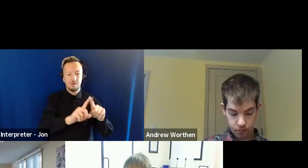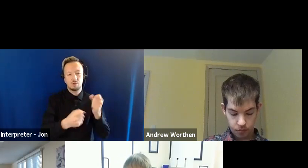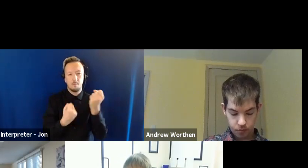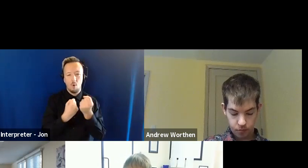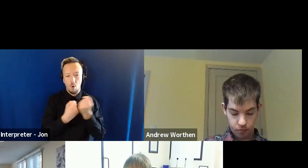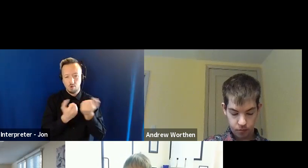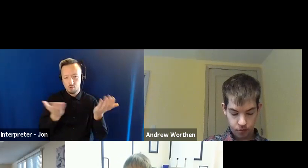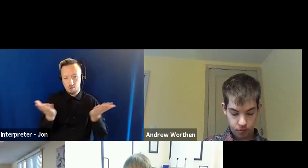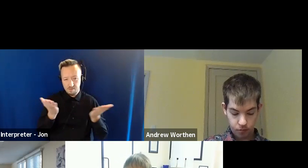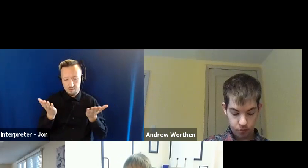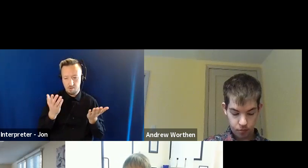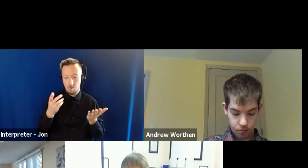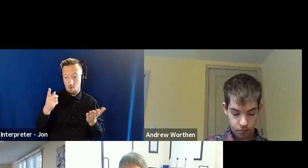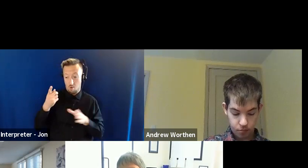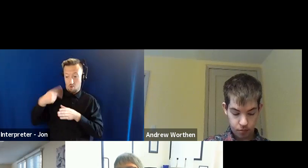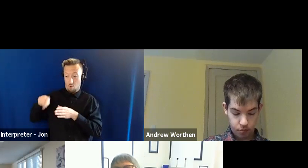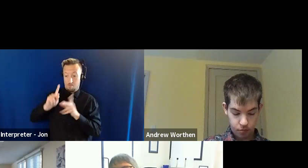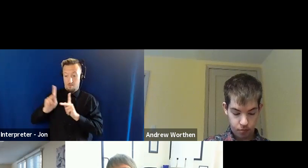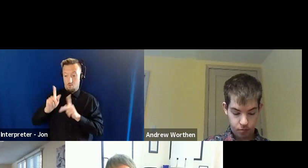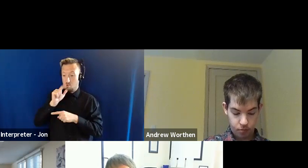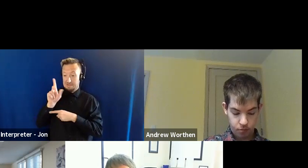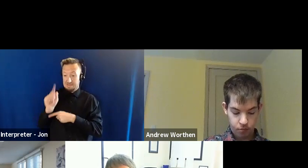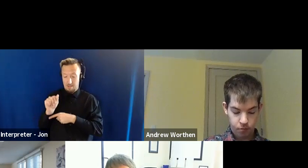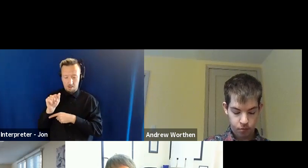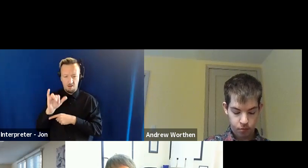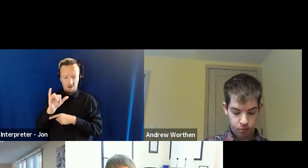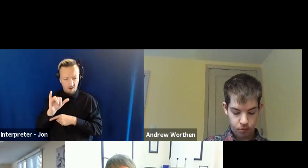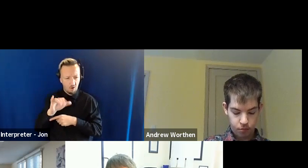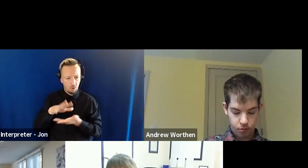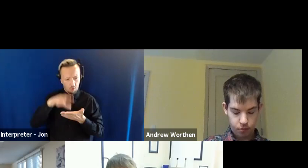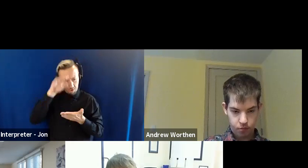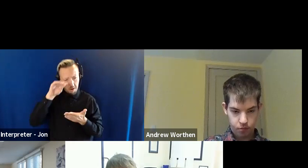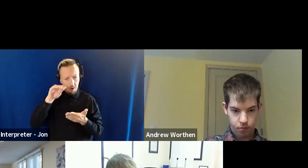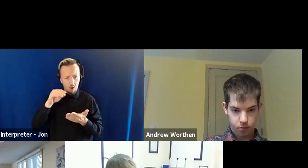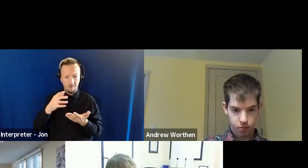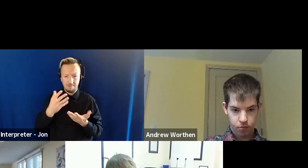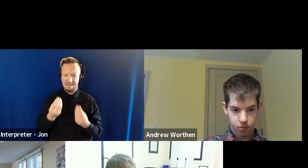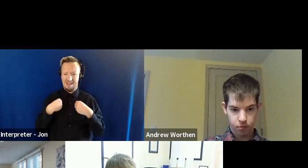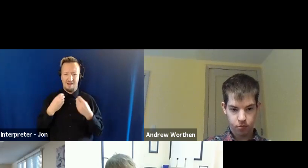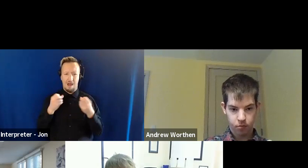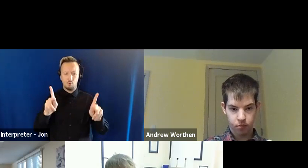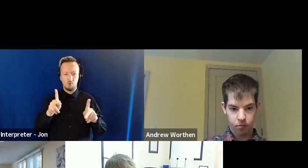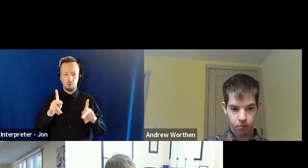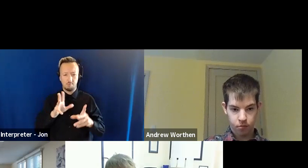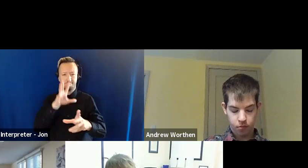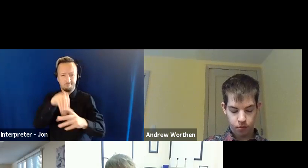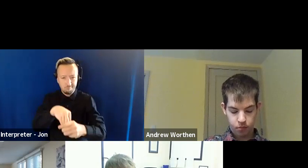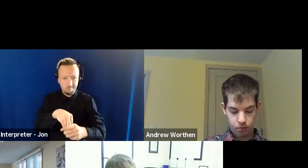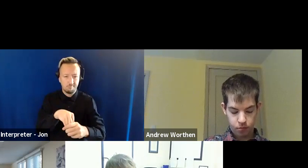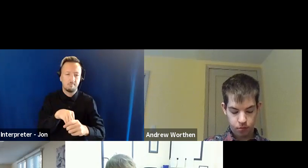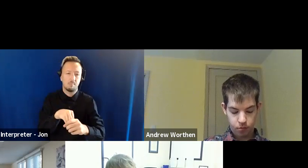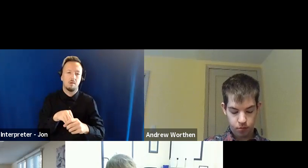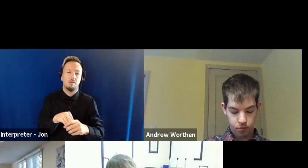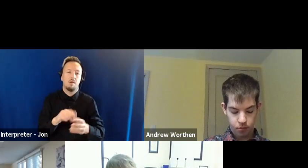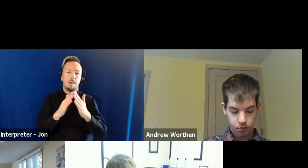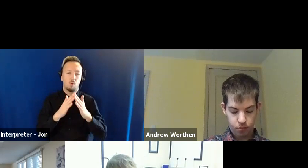disabilities to more fully realize a complete participation, or at least a fuller participation in their